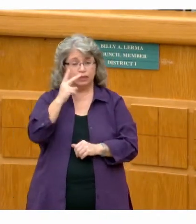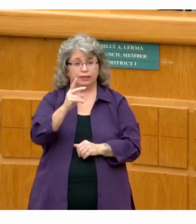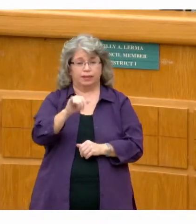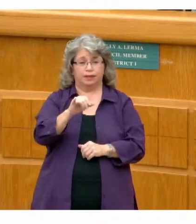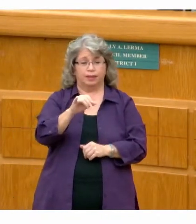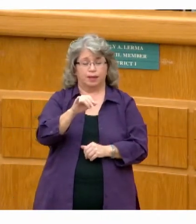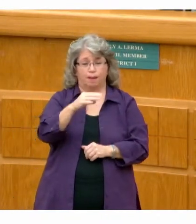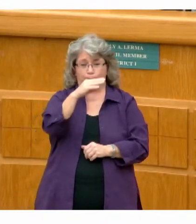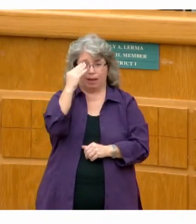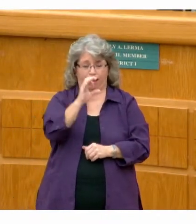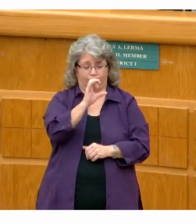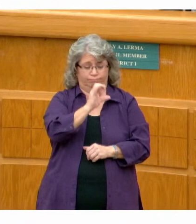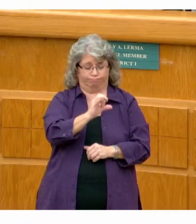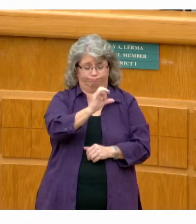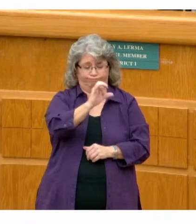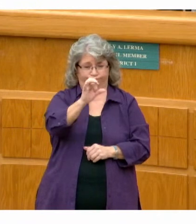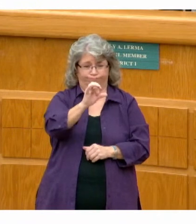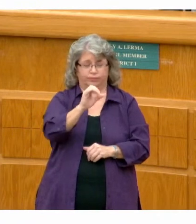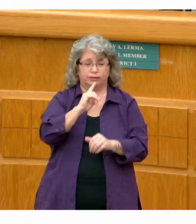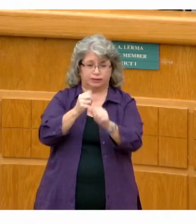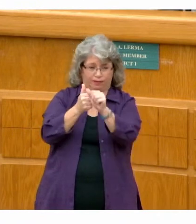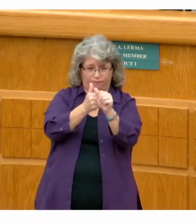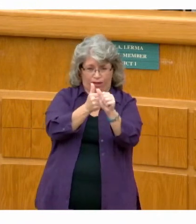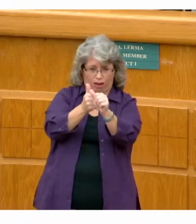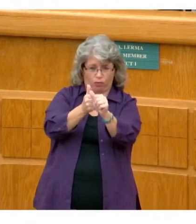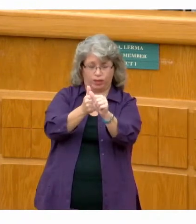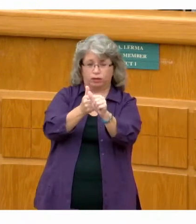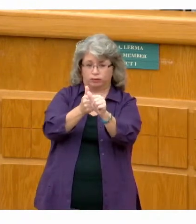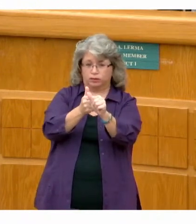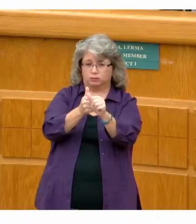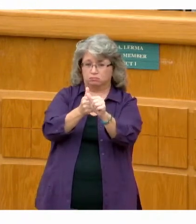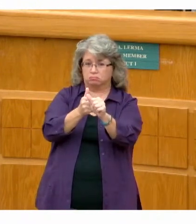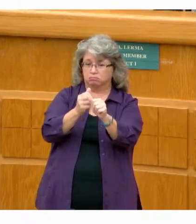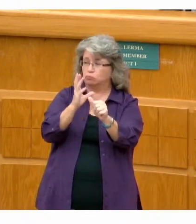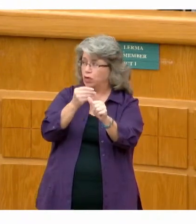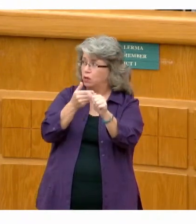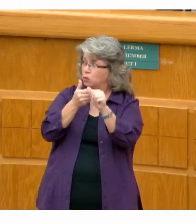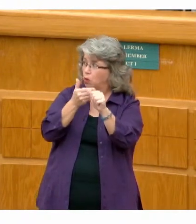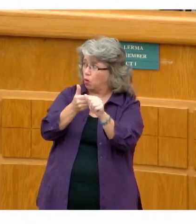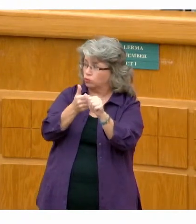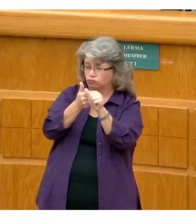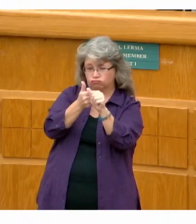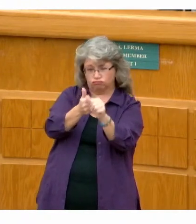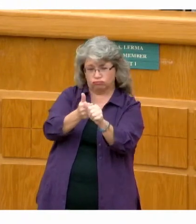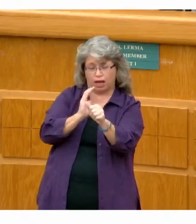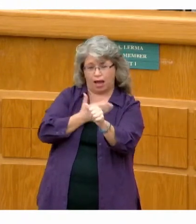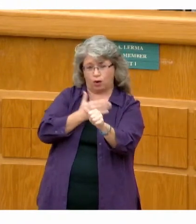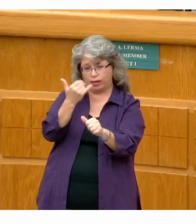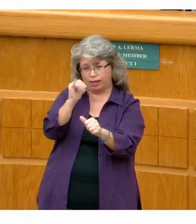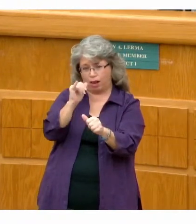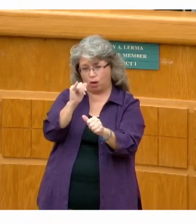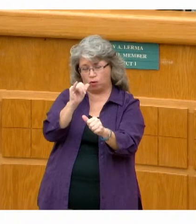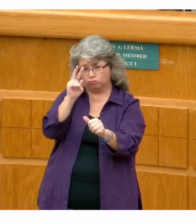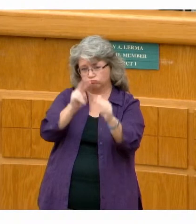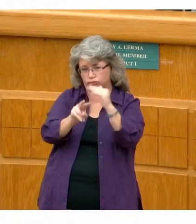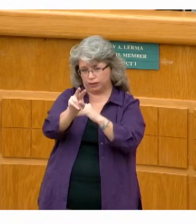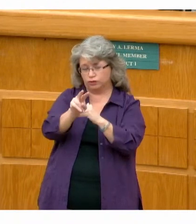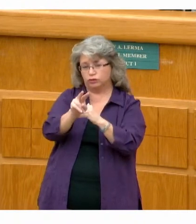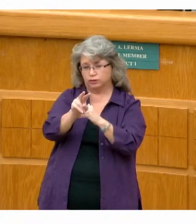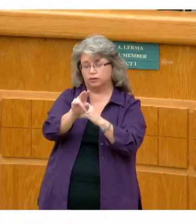points, is that they're following pretty closely the yellow scenario. And indicating that we probably